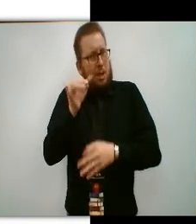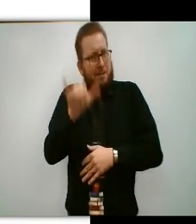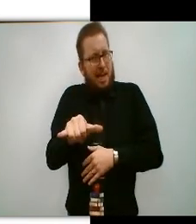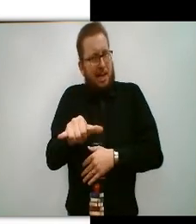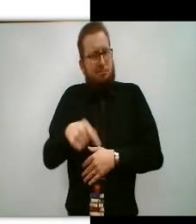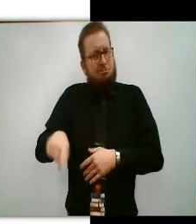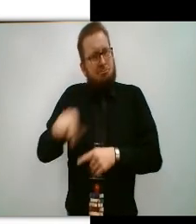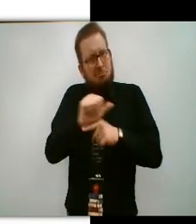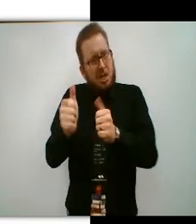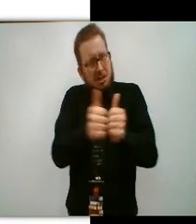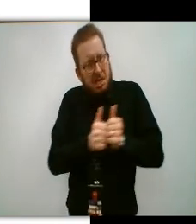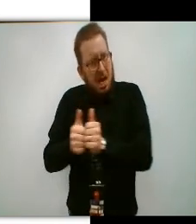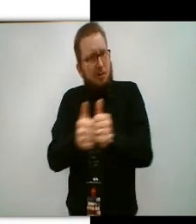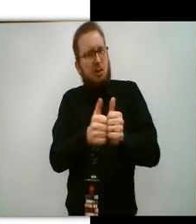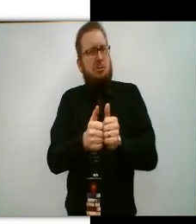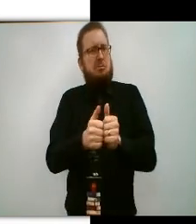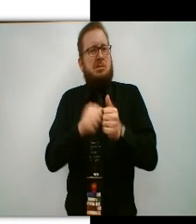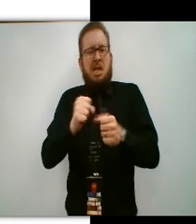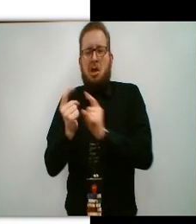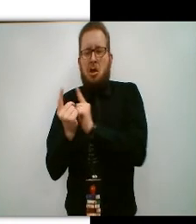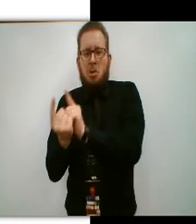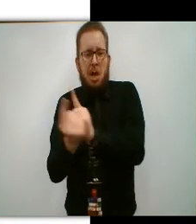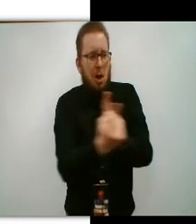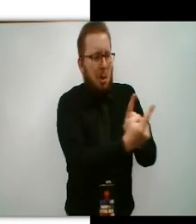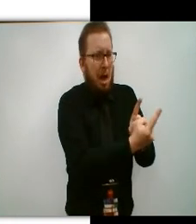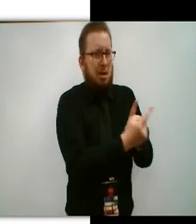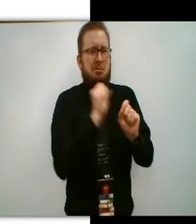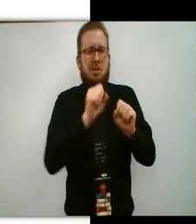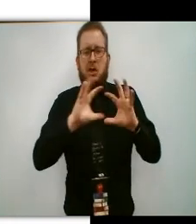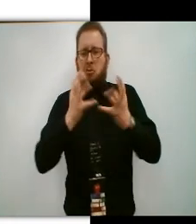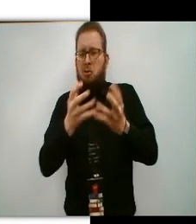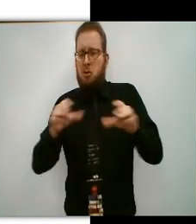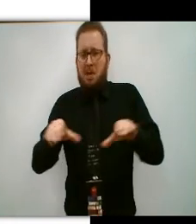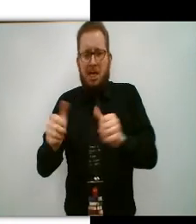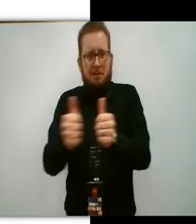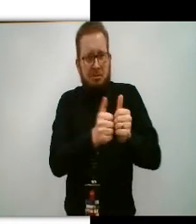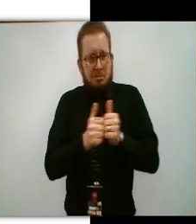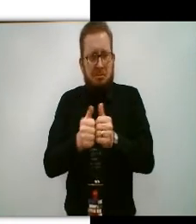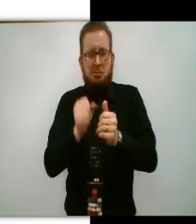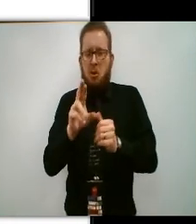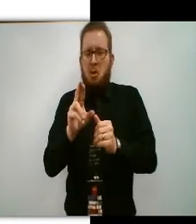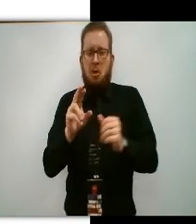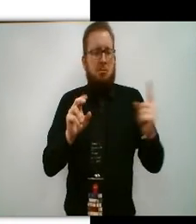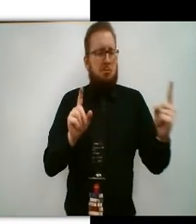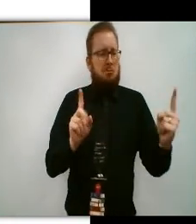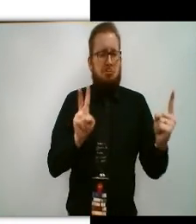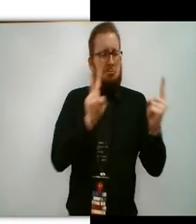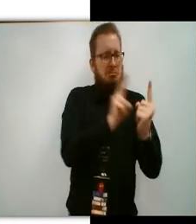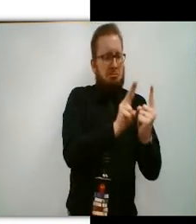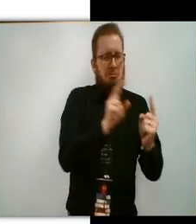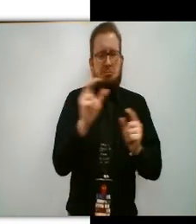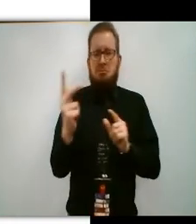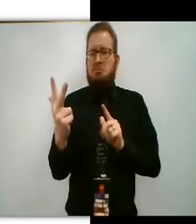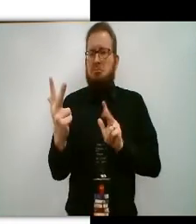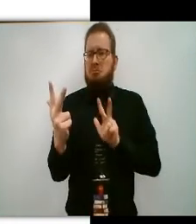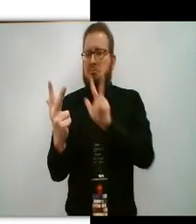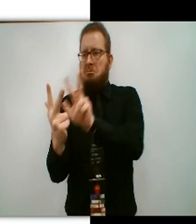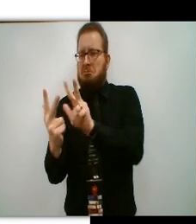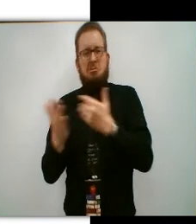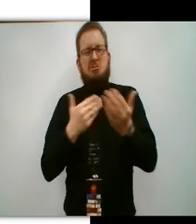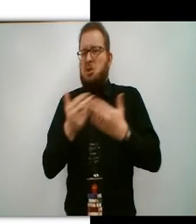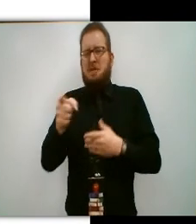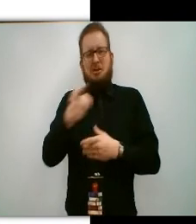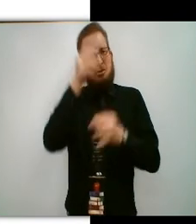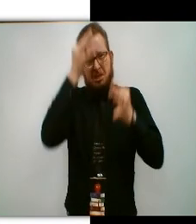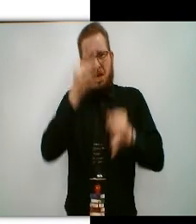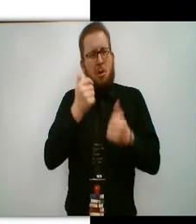elephant. Describe what you see. Describe that. Just you can practice together, one-on-one, or do it as a group activity. Or you can just have